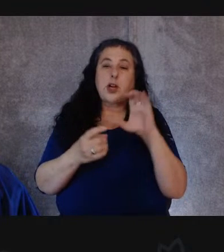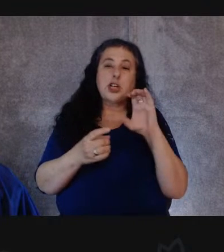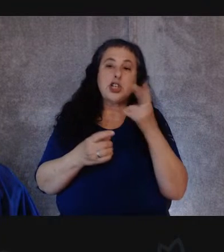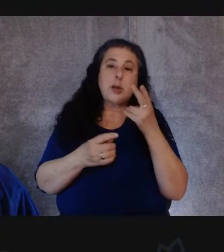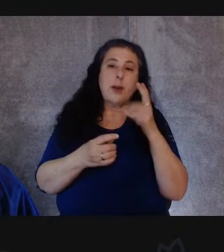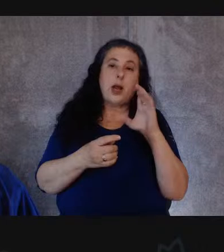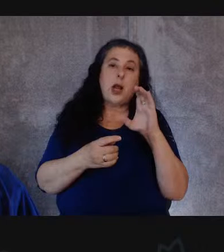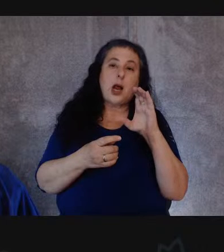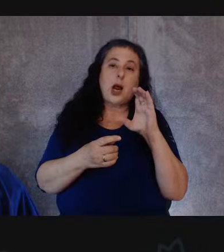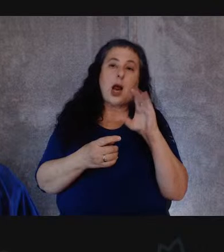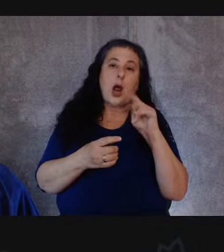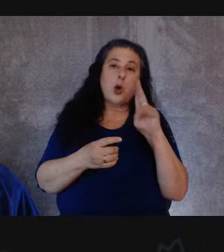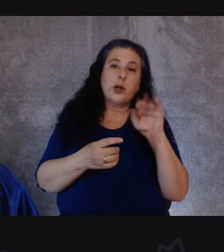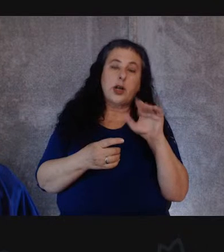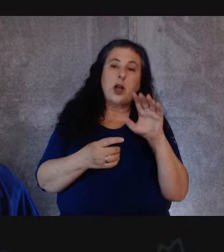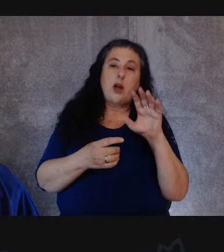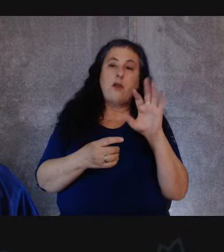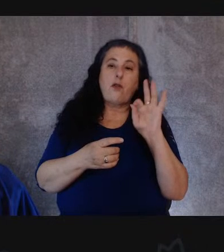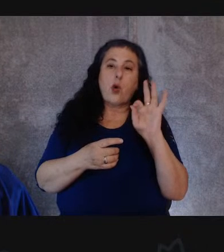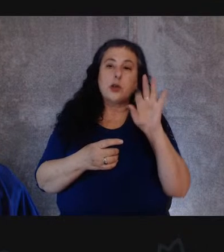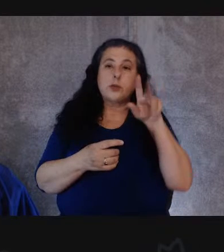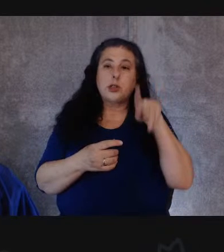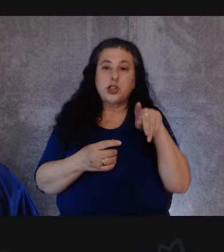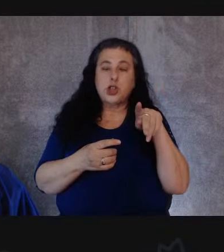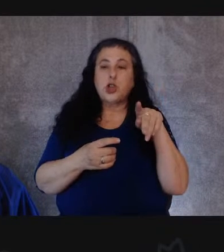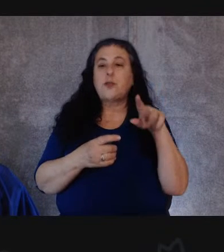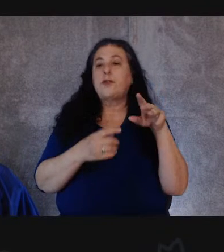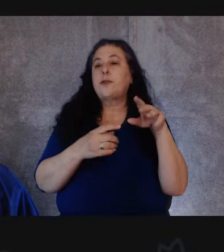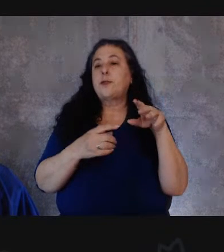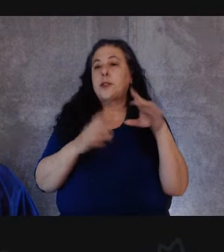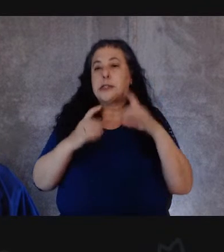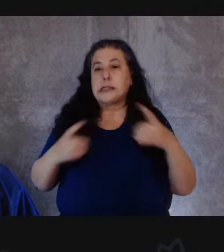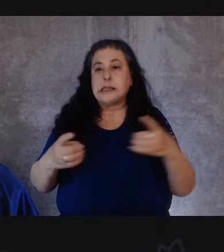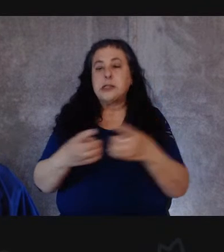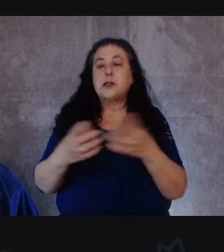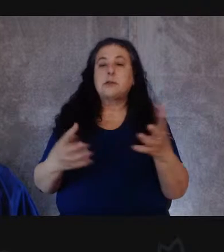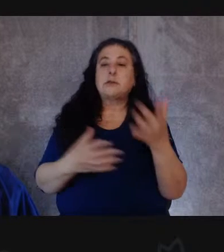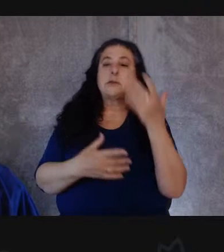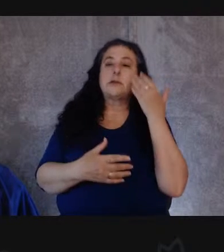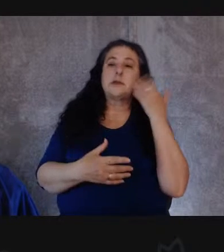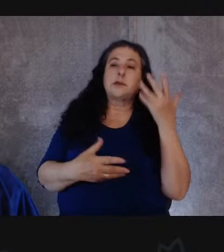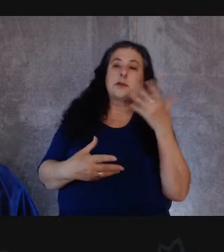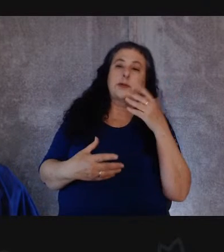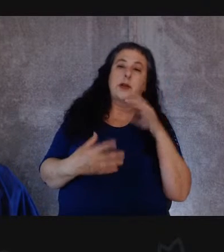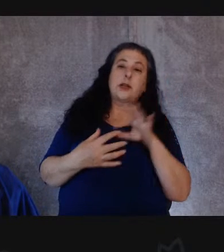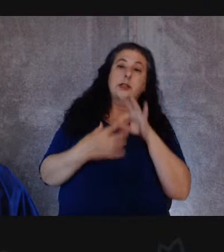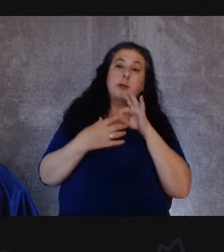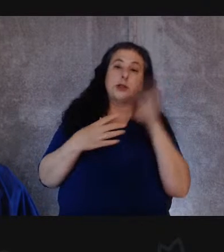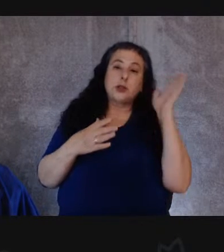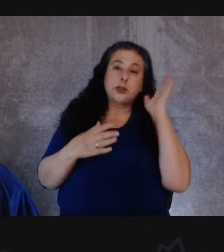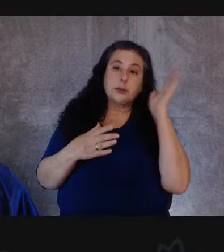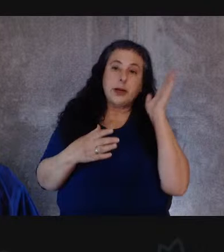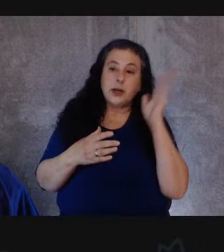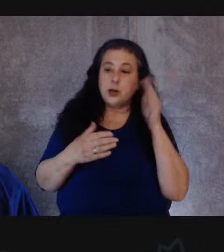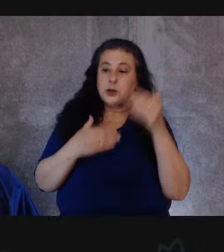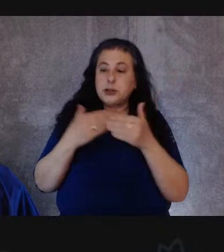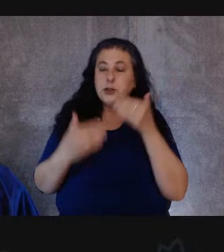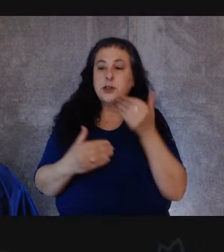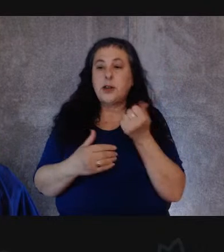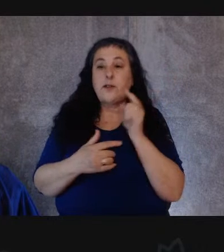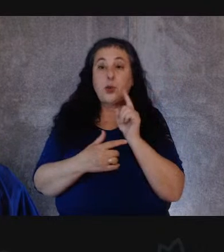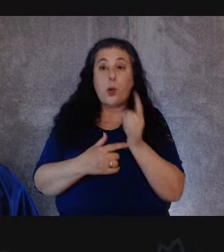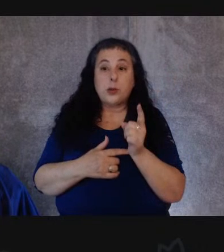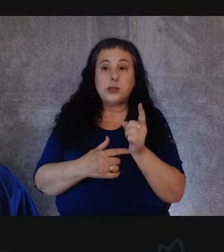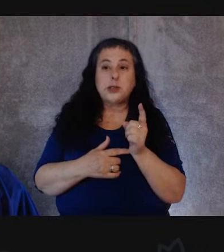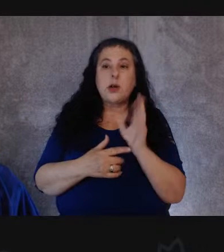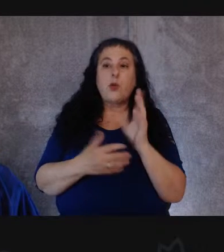District. And I want to thank you all so much for joining us this evening as we continue our special speaker series, where in just a few short moments,